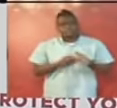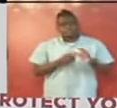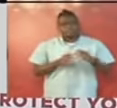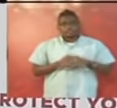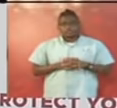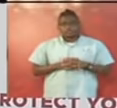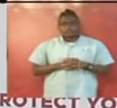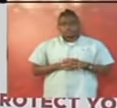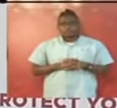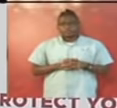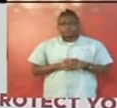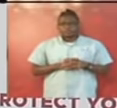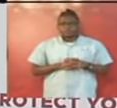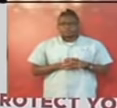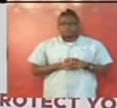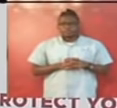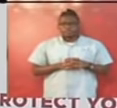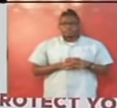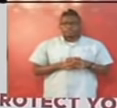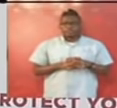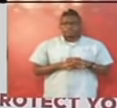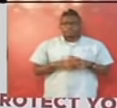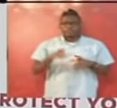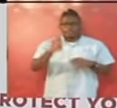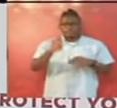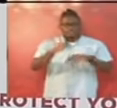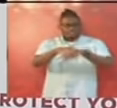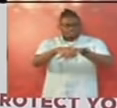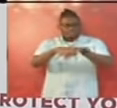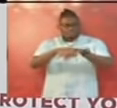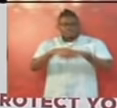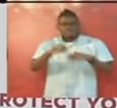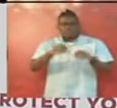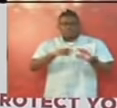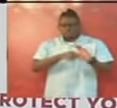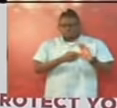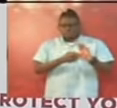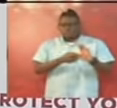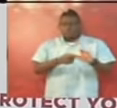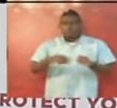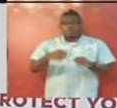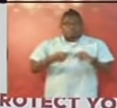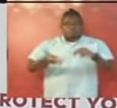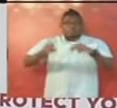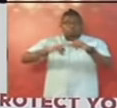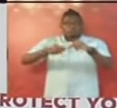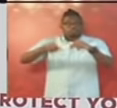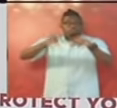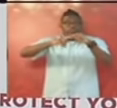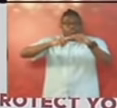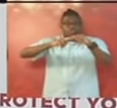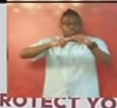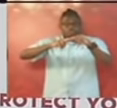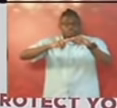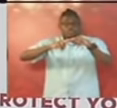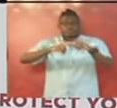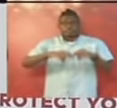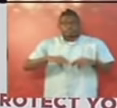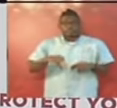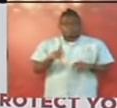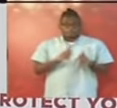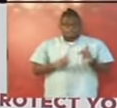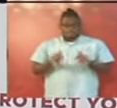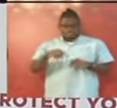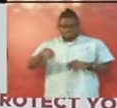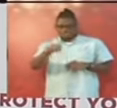National Statistics has noted a sharp elevation in the number of persons reporting high levels